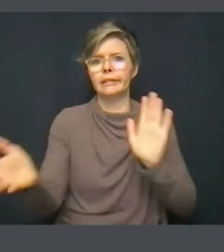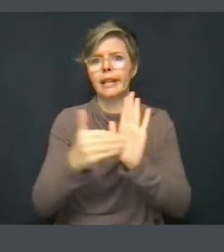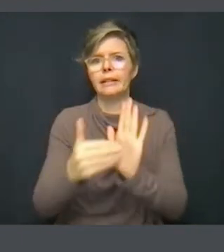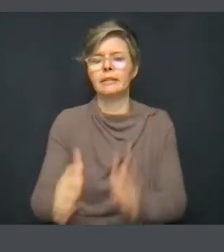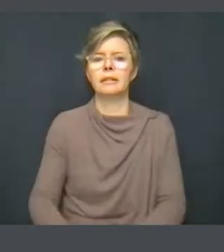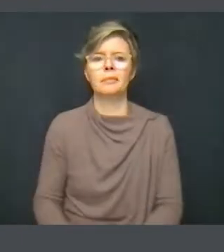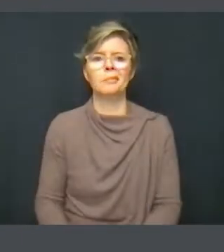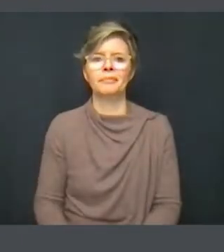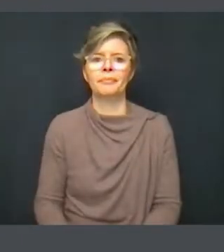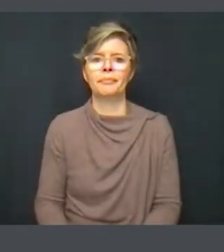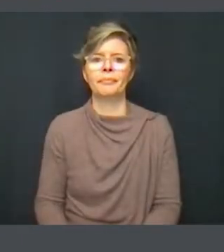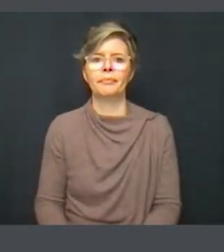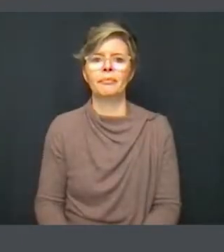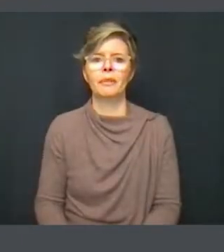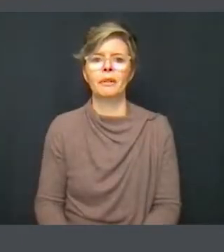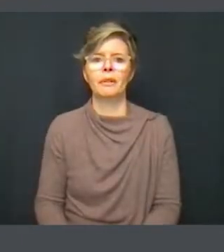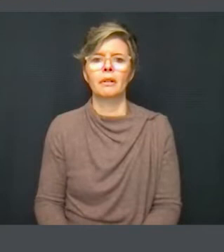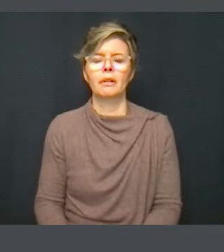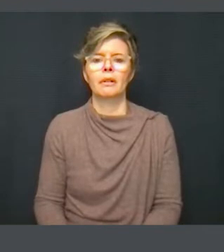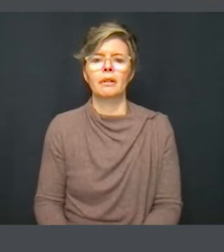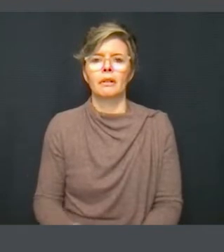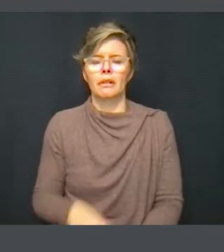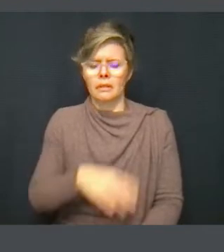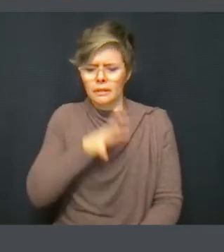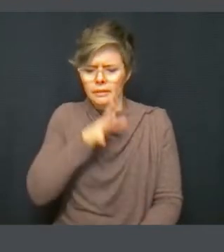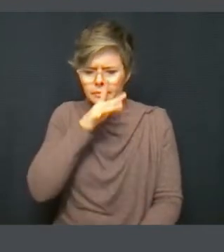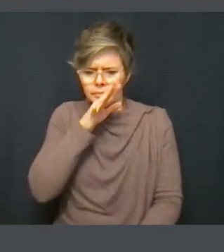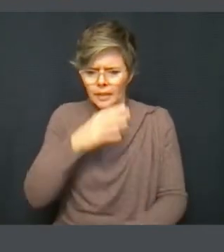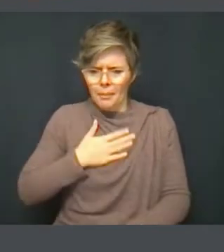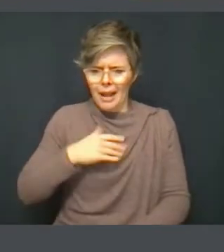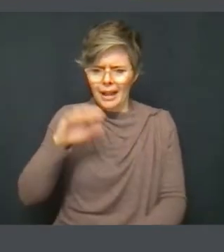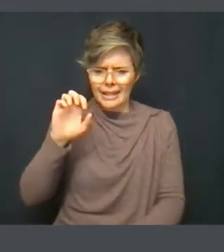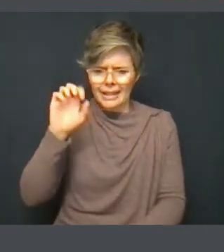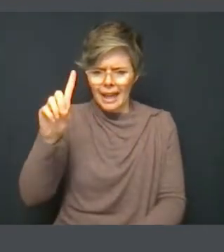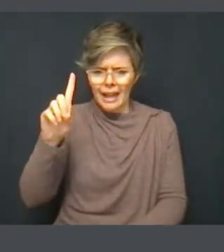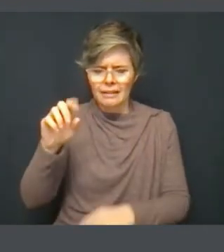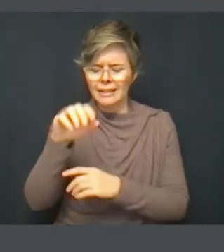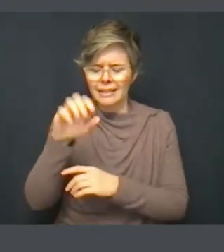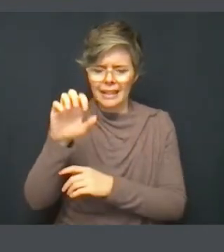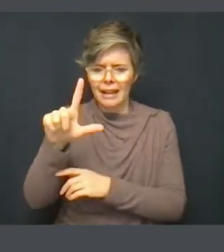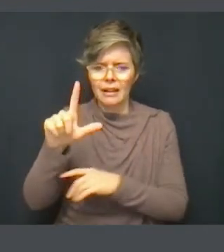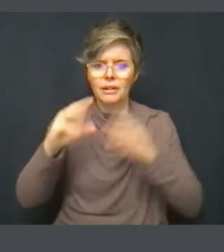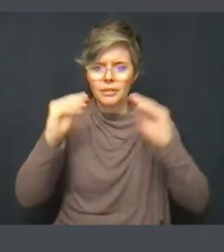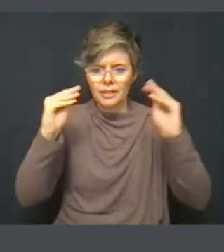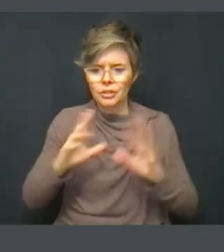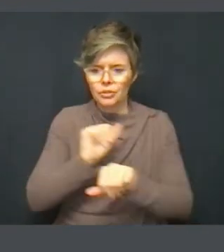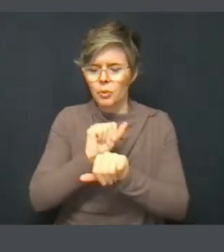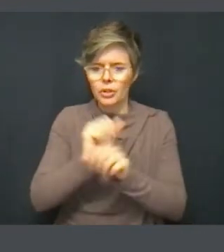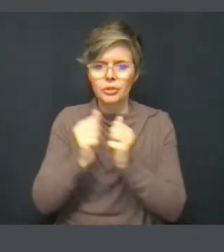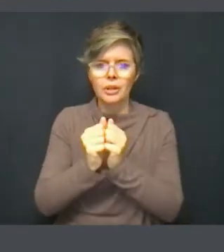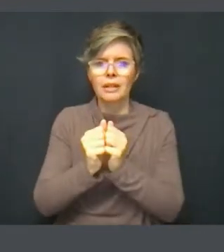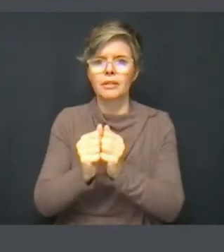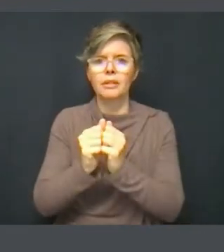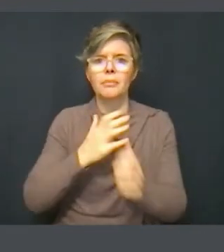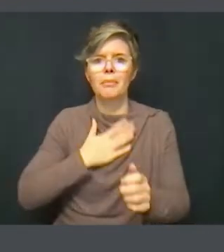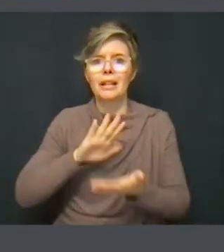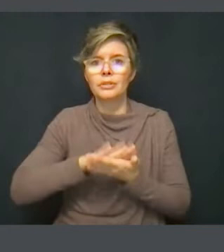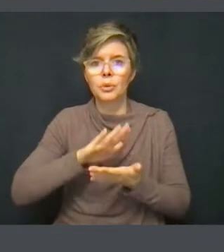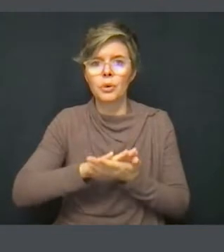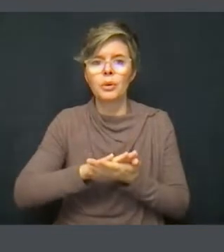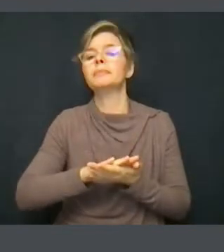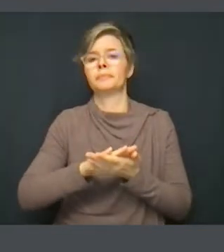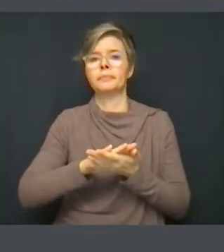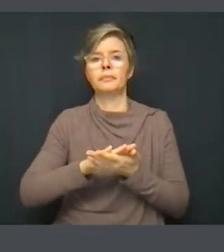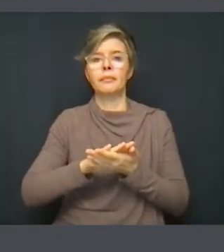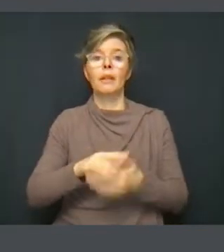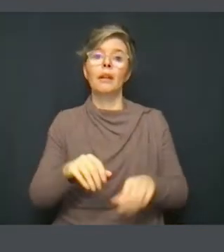My EL teachers and school guidance team work together to administer this before. Yeah, sure. I mean, that's a great idea from Eileen, which is, can other people give